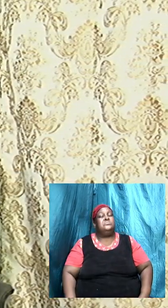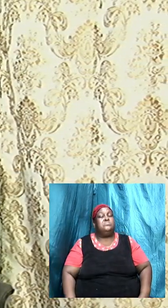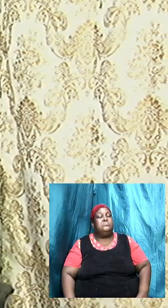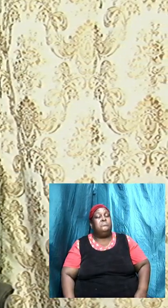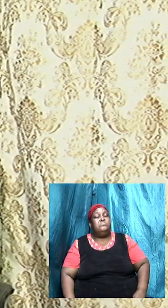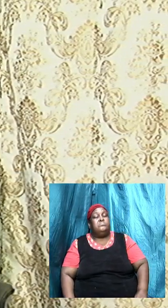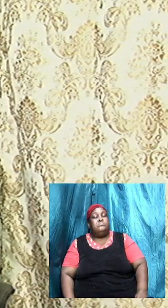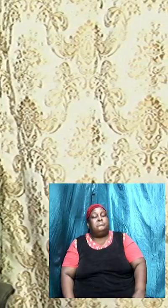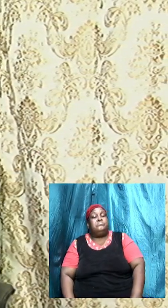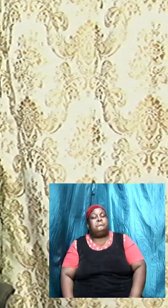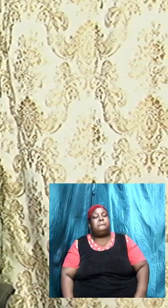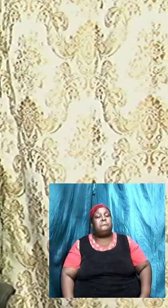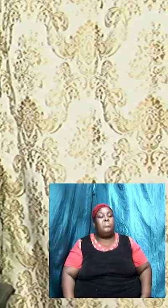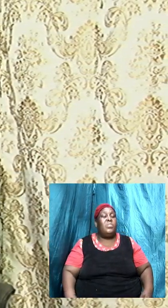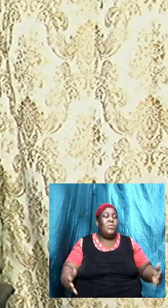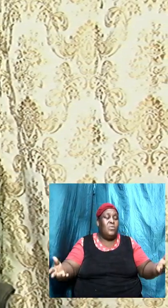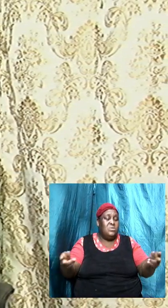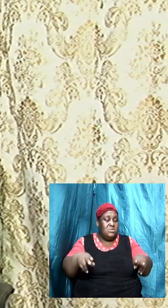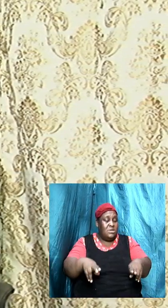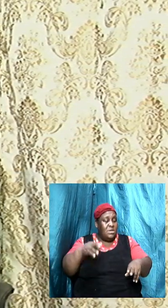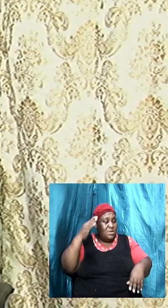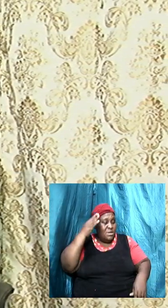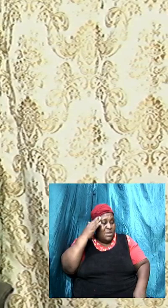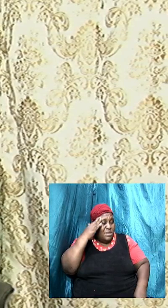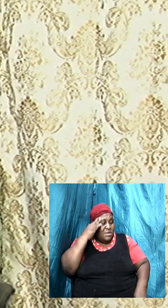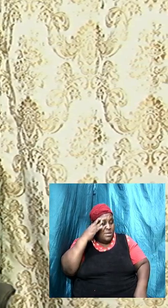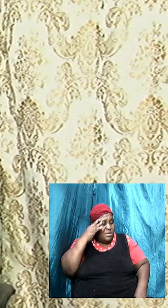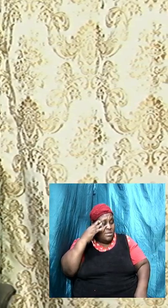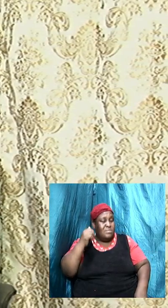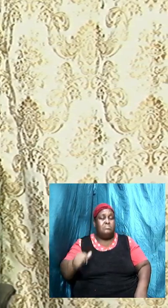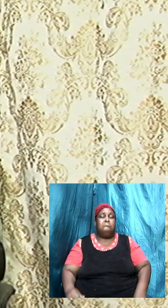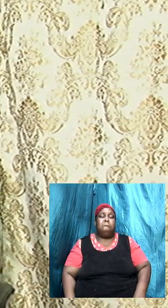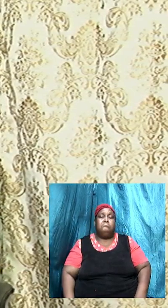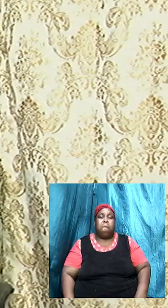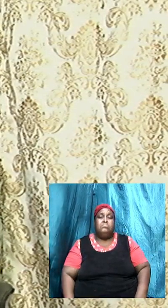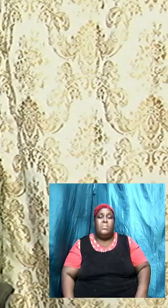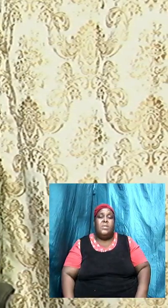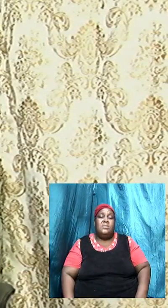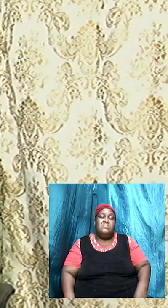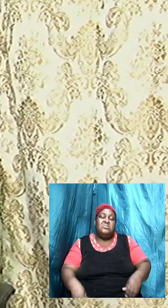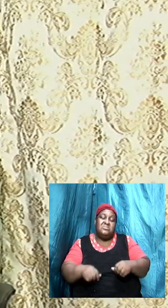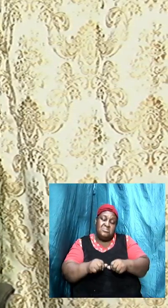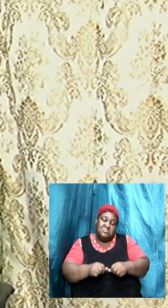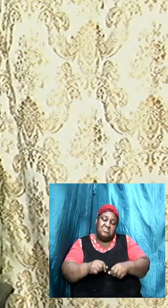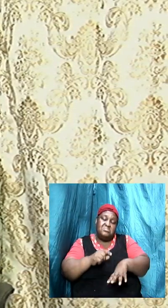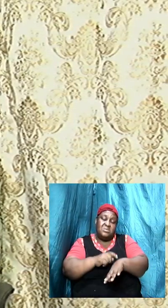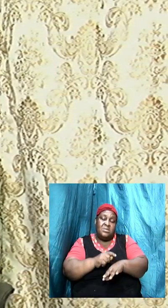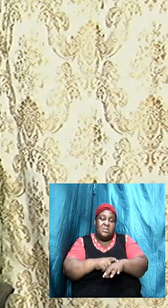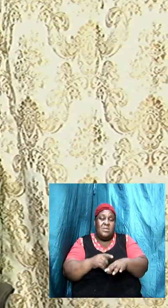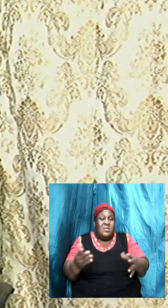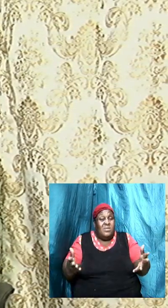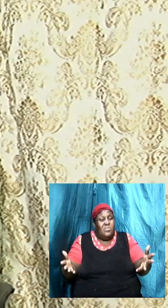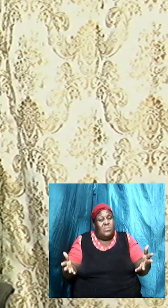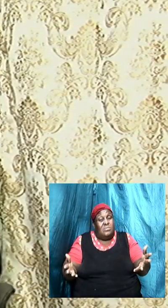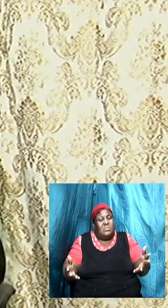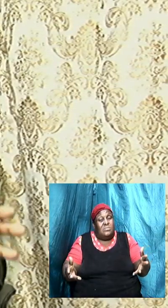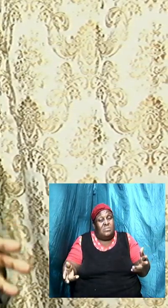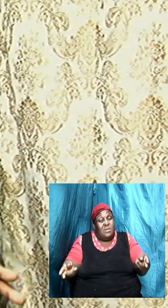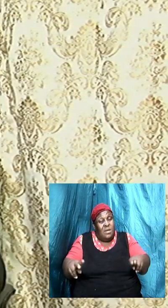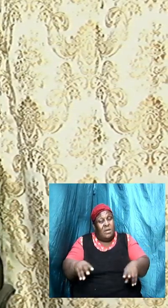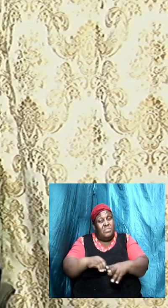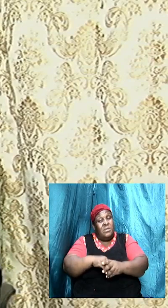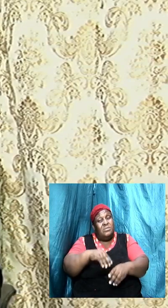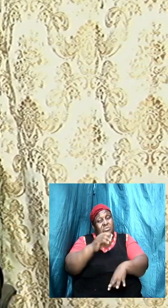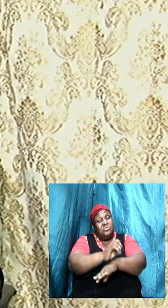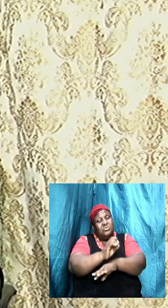So I am saying that what is happening now in the church arena, and I'm spending some time, you know, just taking my time, what is happening in the church arena, we